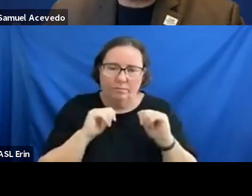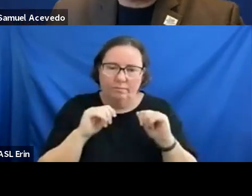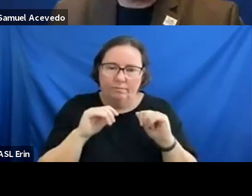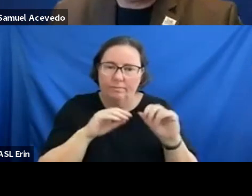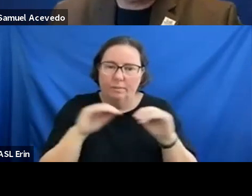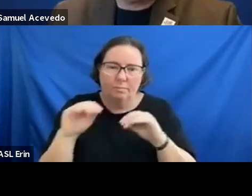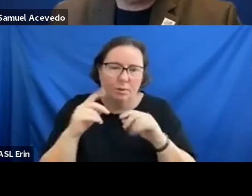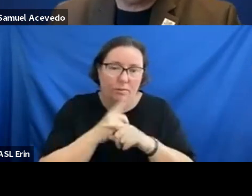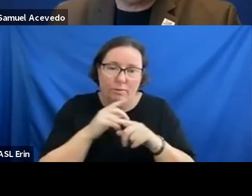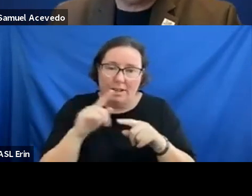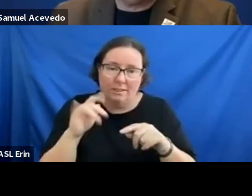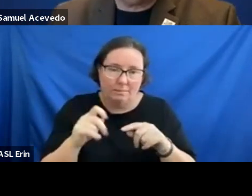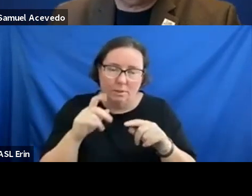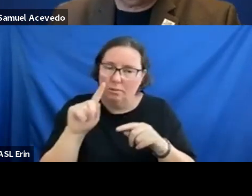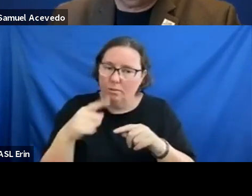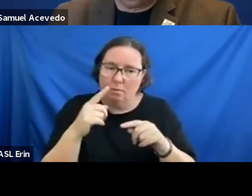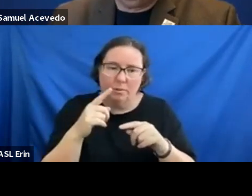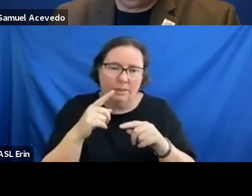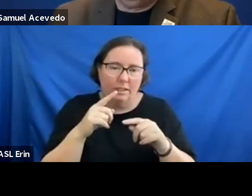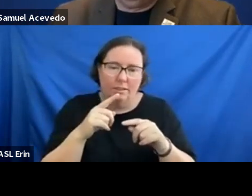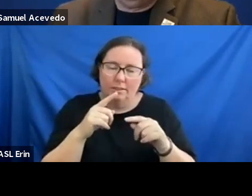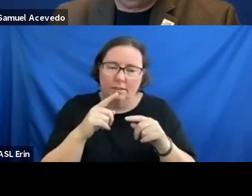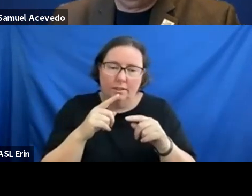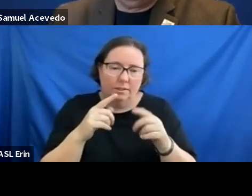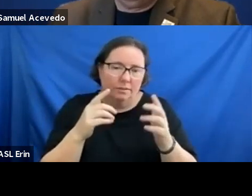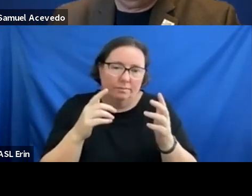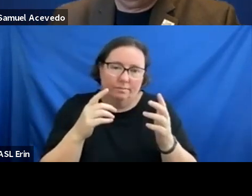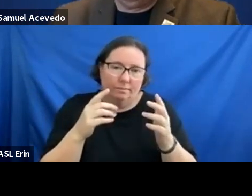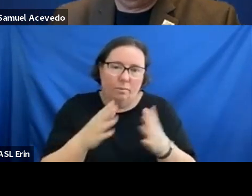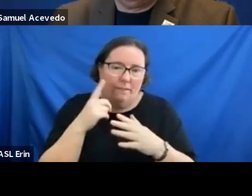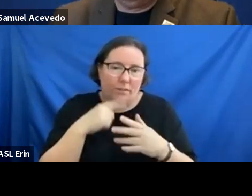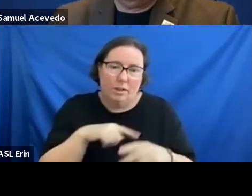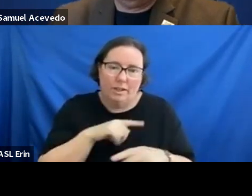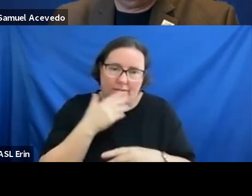to the right zip code will be the only rigor that means to us. Thank you.